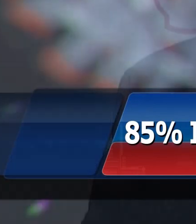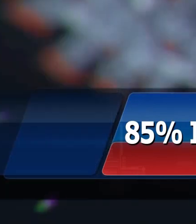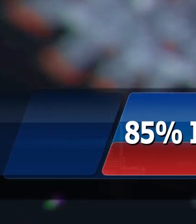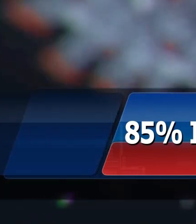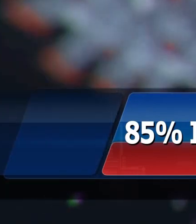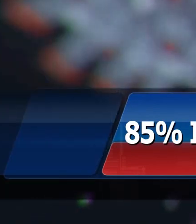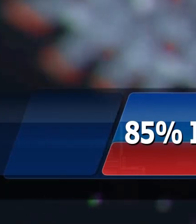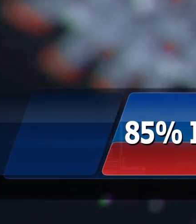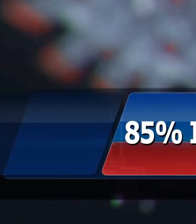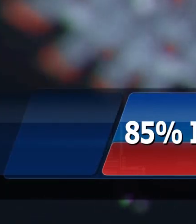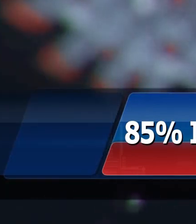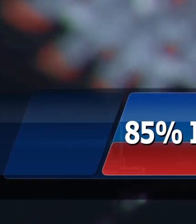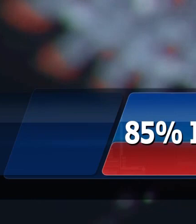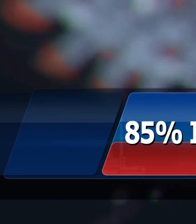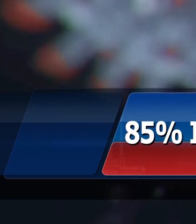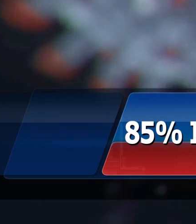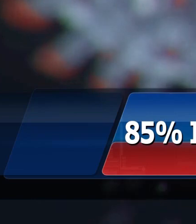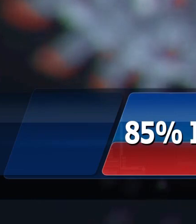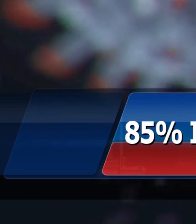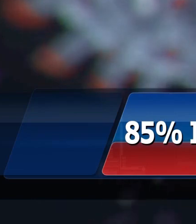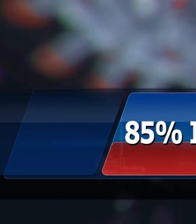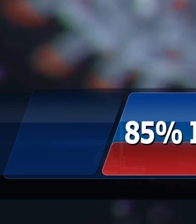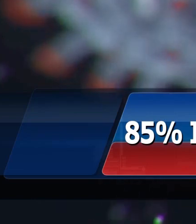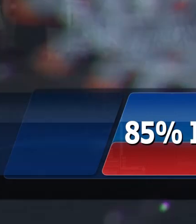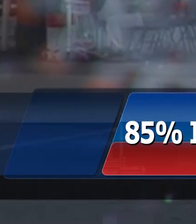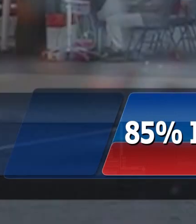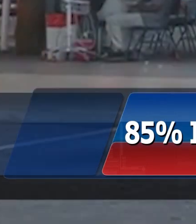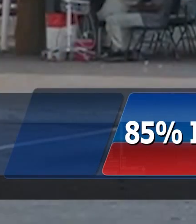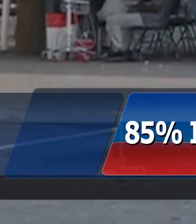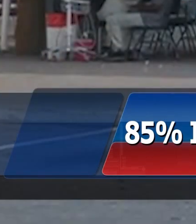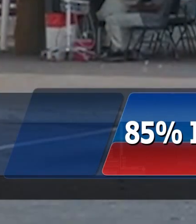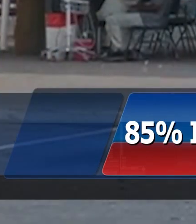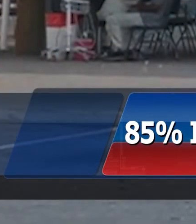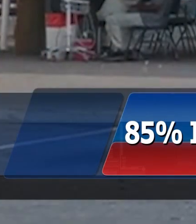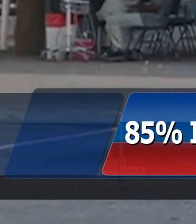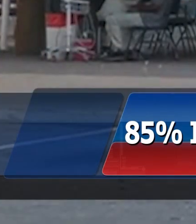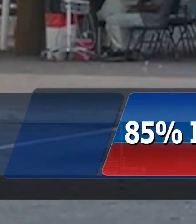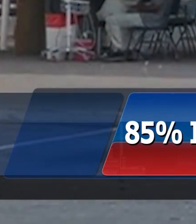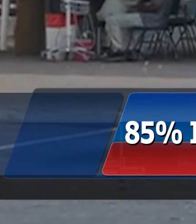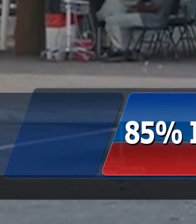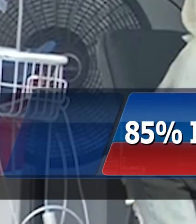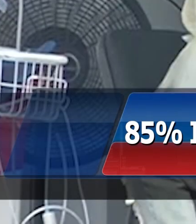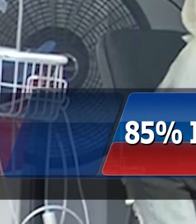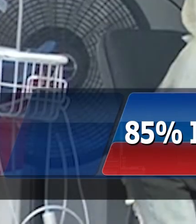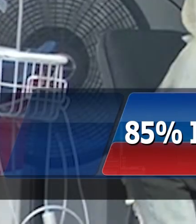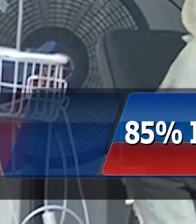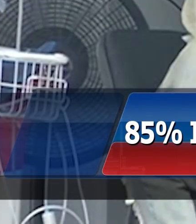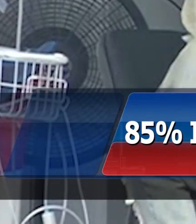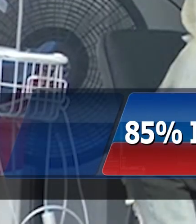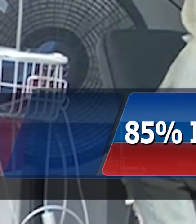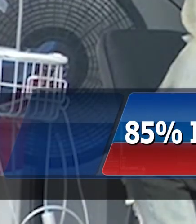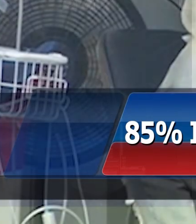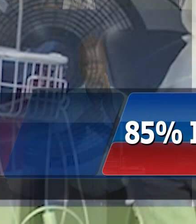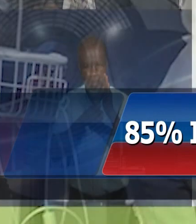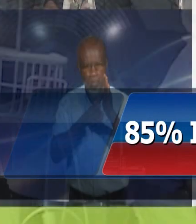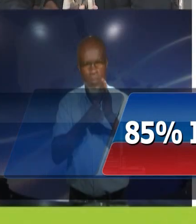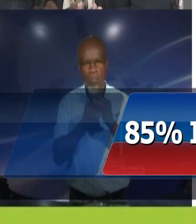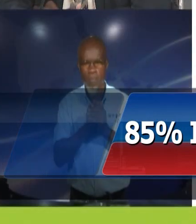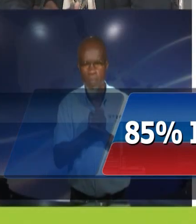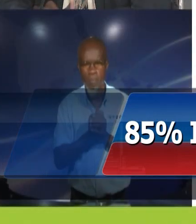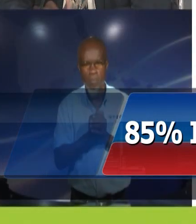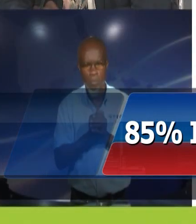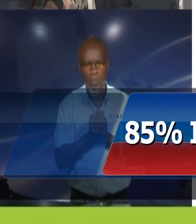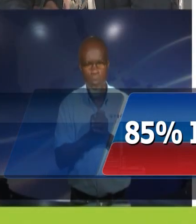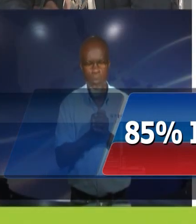positivity rate of the number of tests returning positive results has also been increasing, with the monthly cases now beginning to rise again.